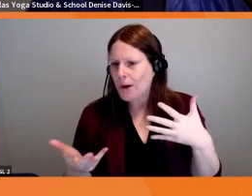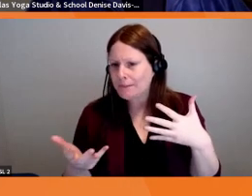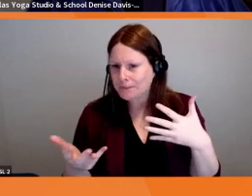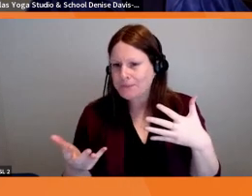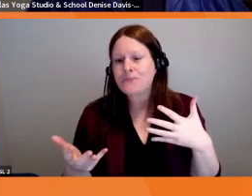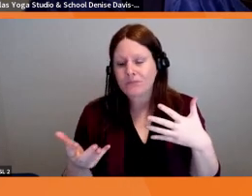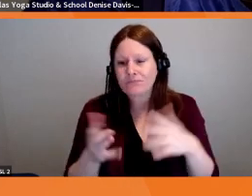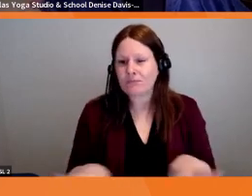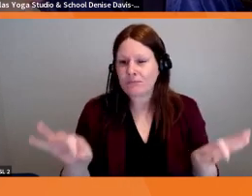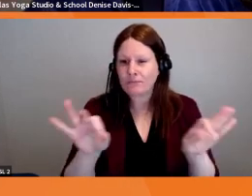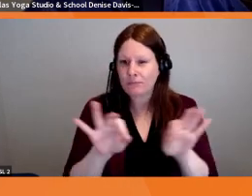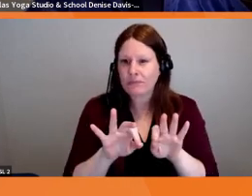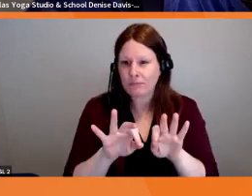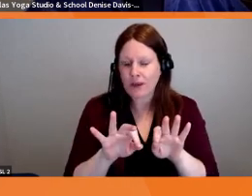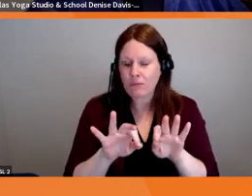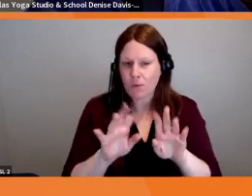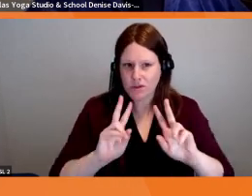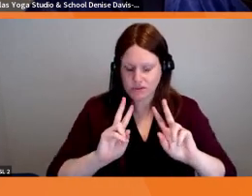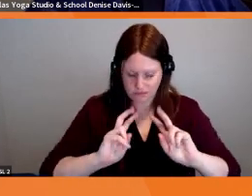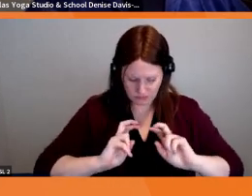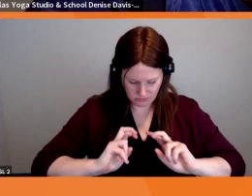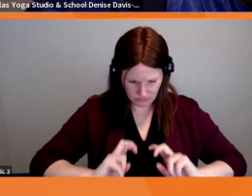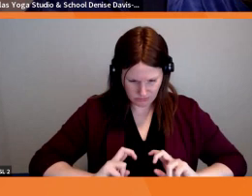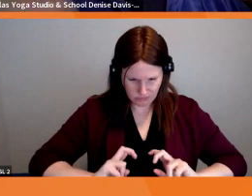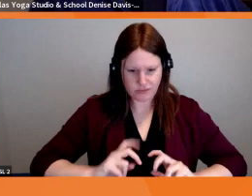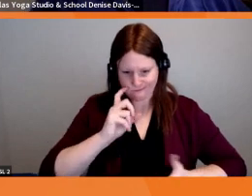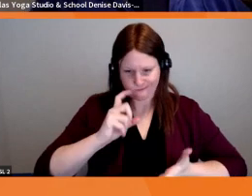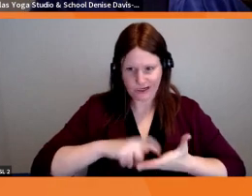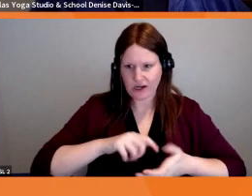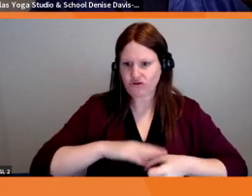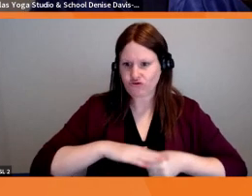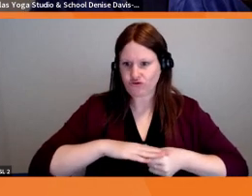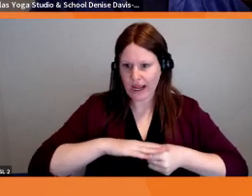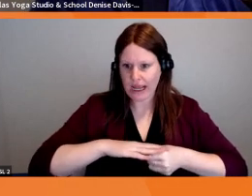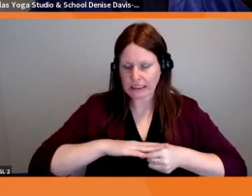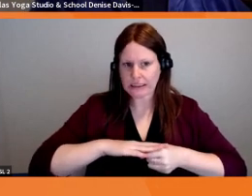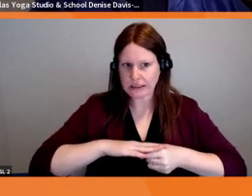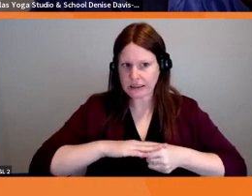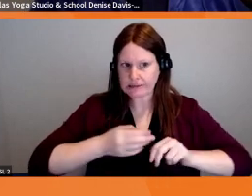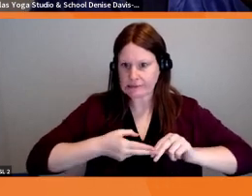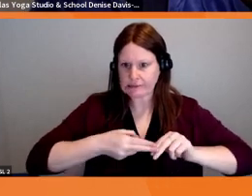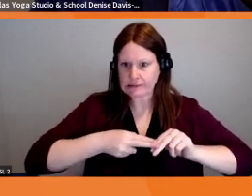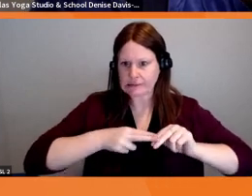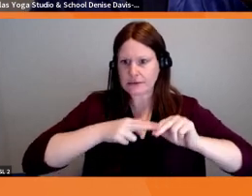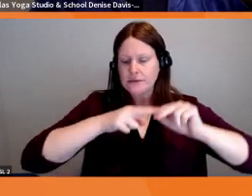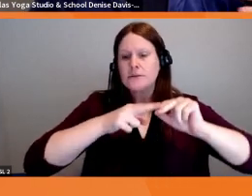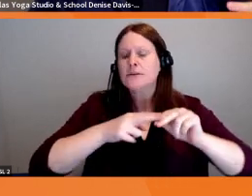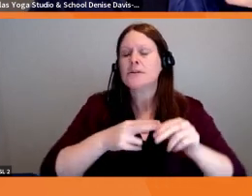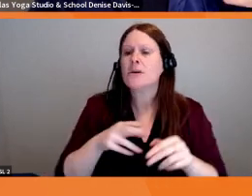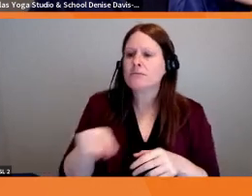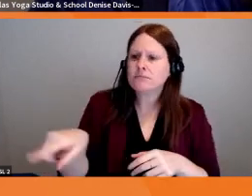warning signs that stress is building up. And can anyone tell me some of the signs that they find? Like for